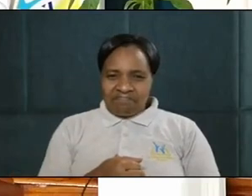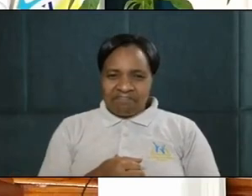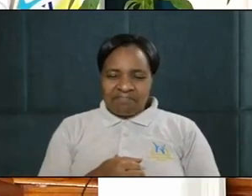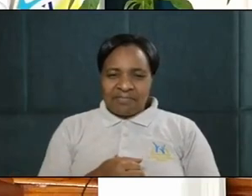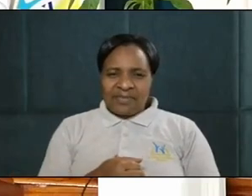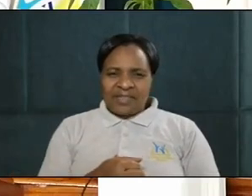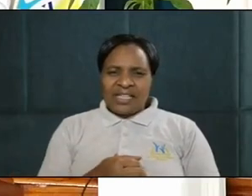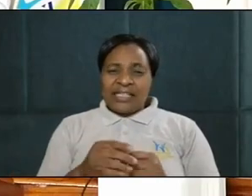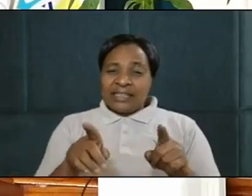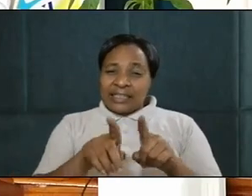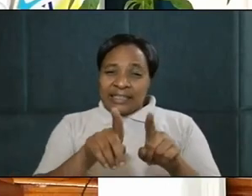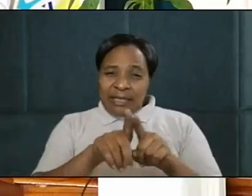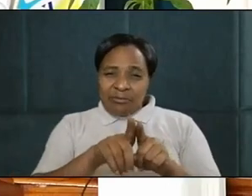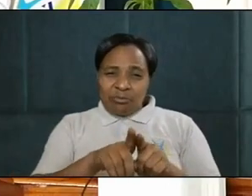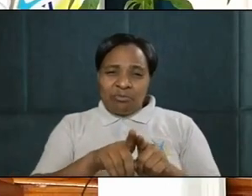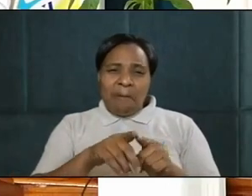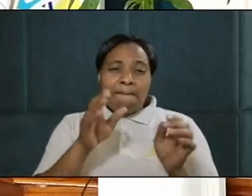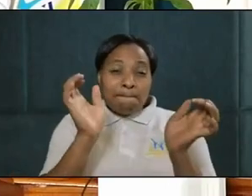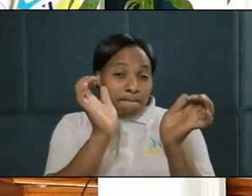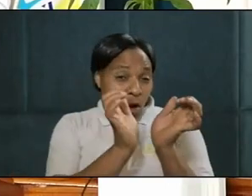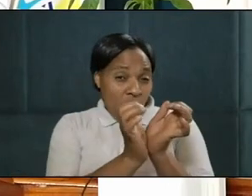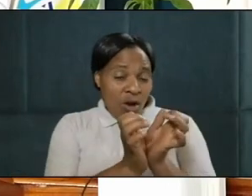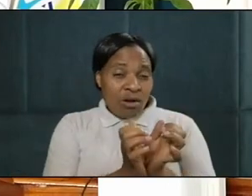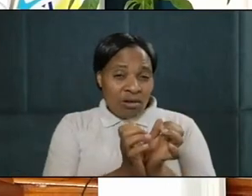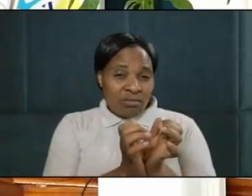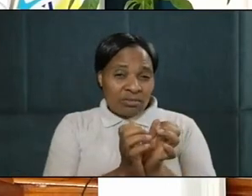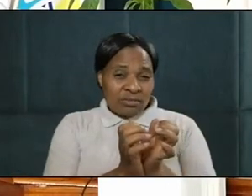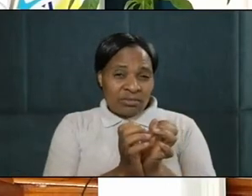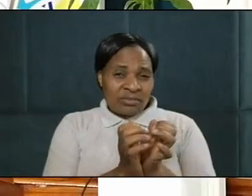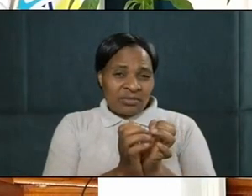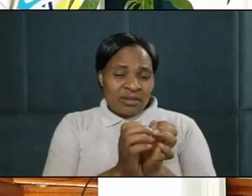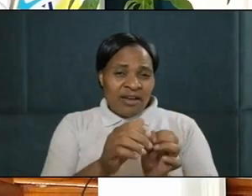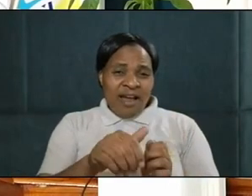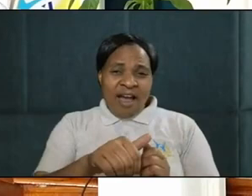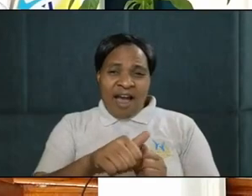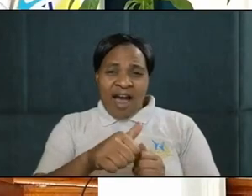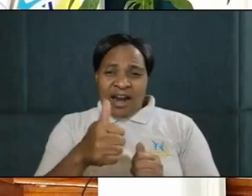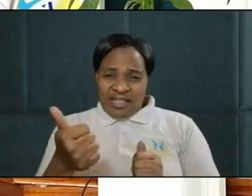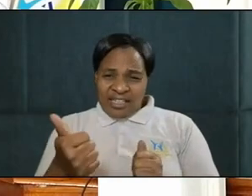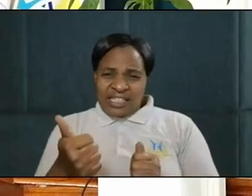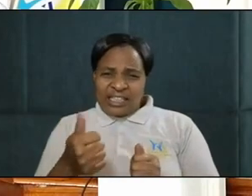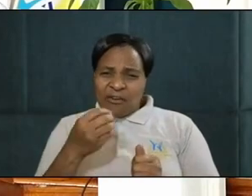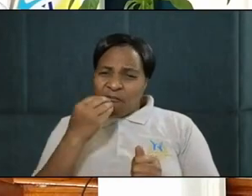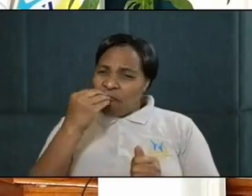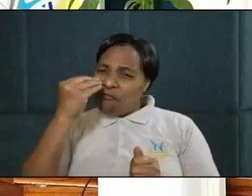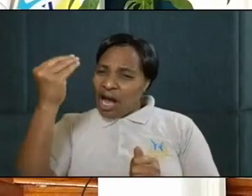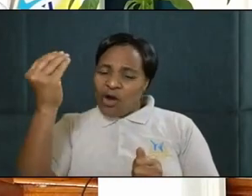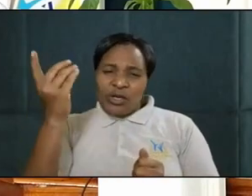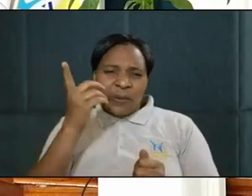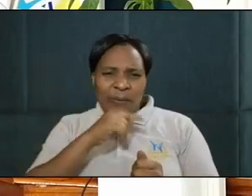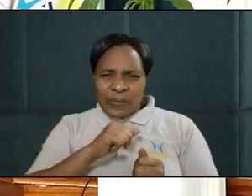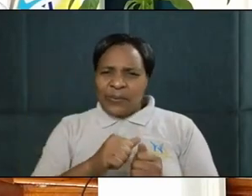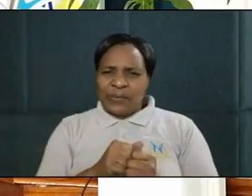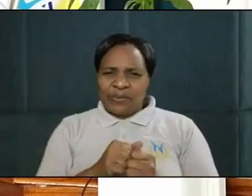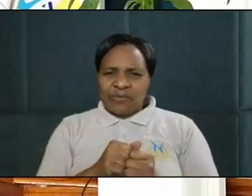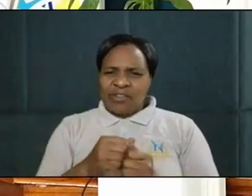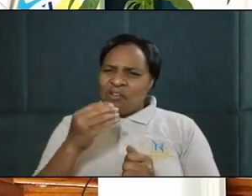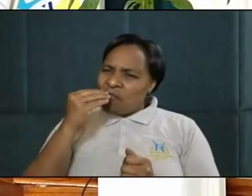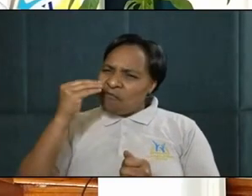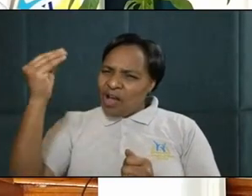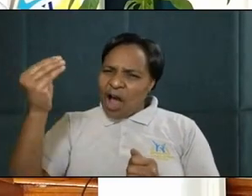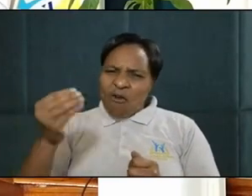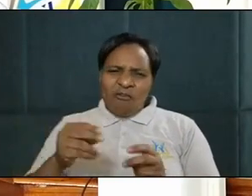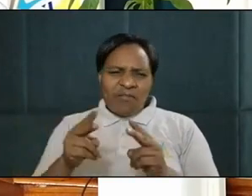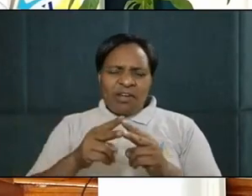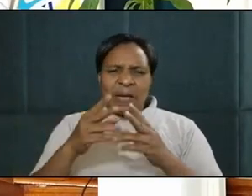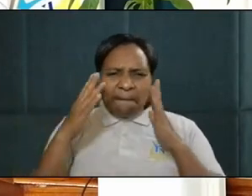Yes? And he was also a Nazarite vow. Oh, Paul took a Nazarite vow. That's a big